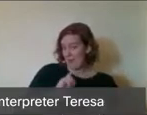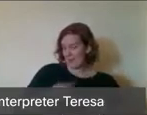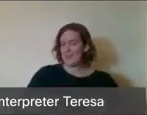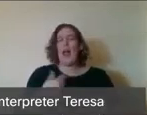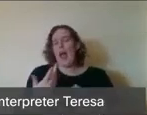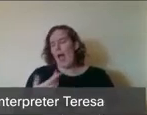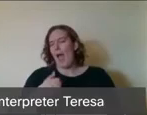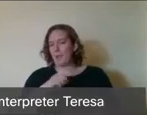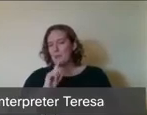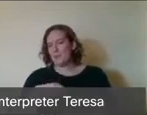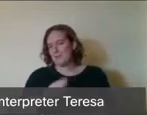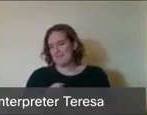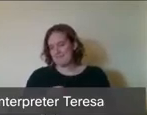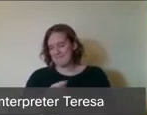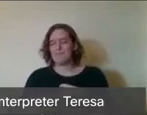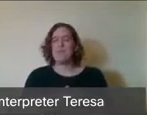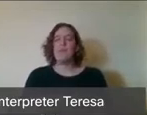teasing. Okay, so